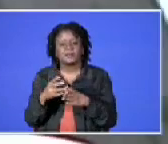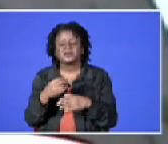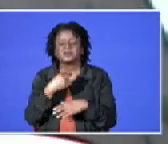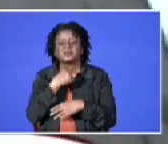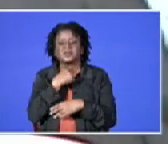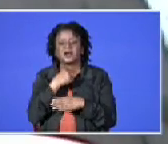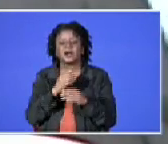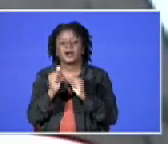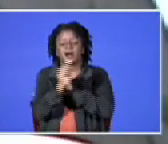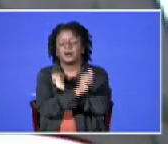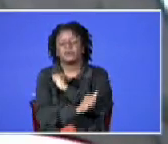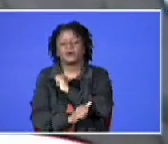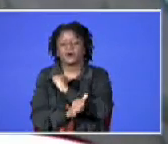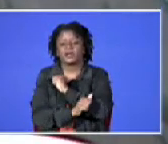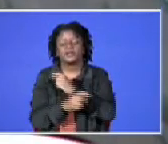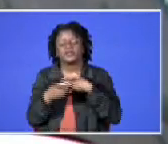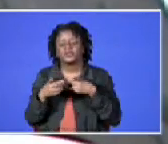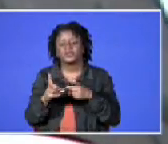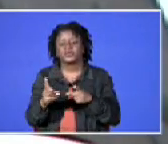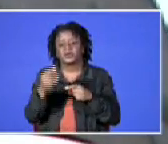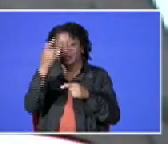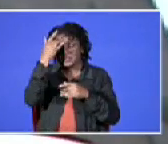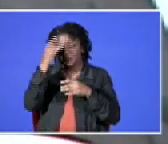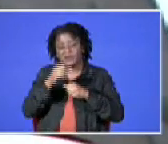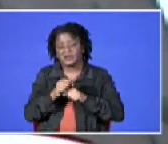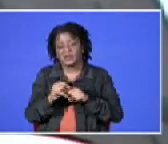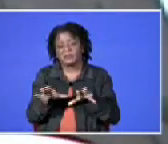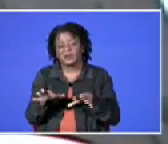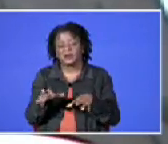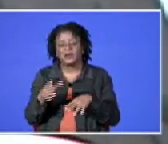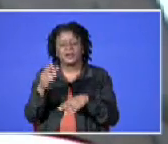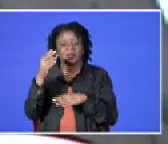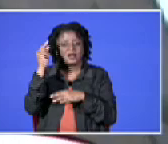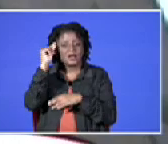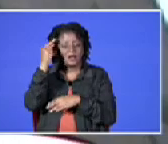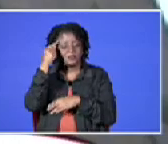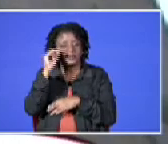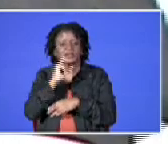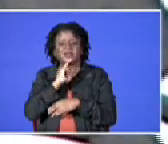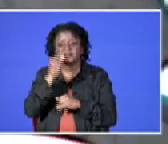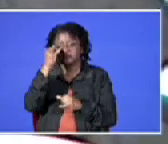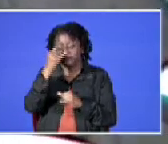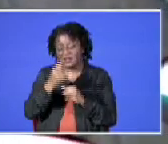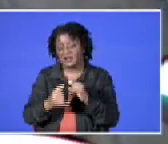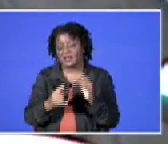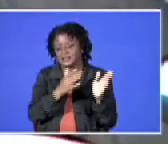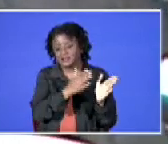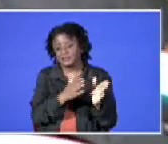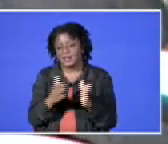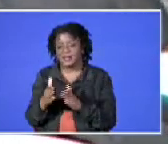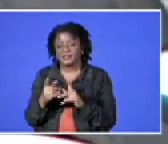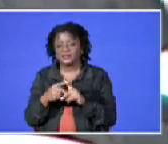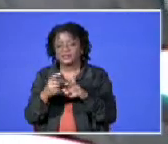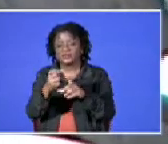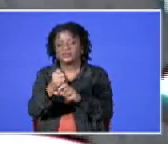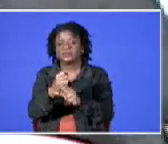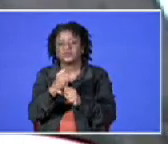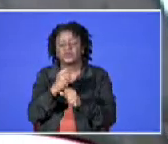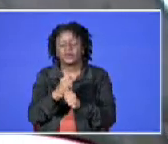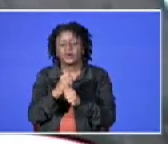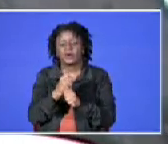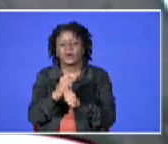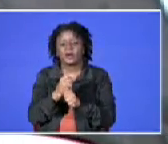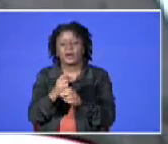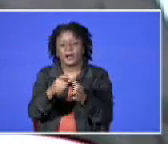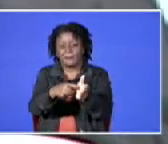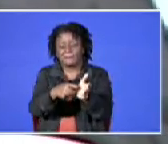pandemic. The government, Mr. Speaker, is finalizing plans to secure a mandatory quarantine